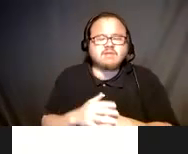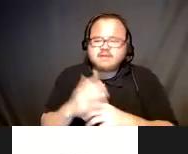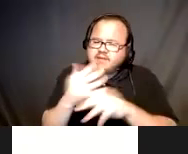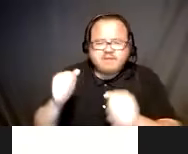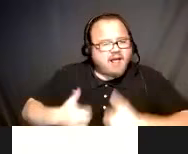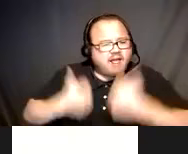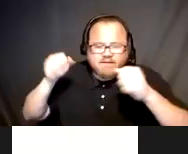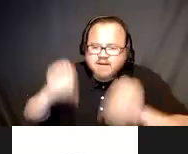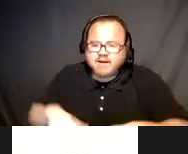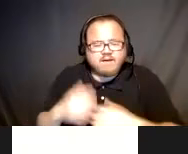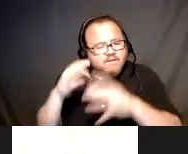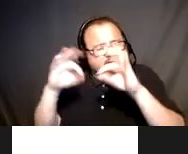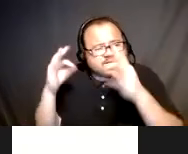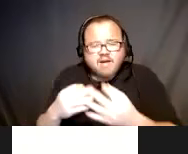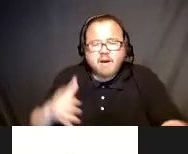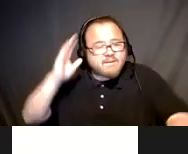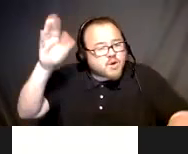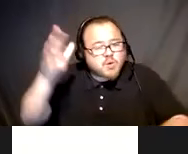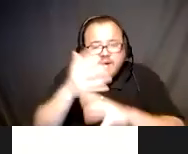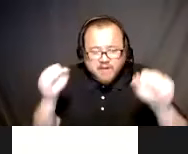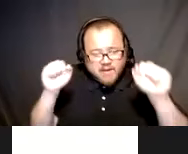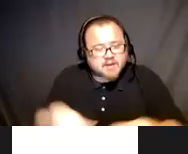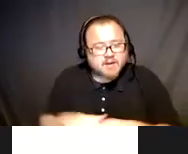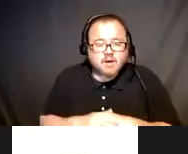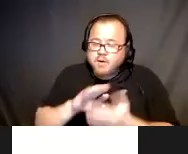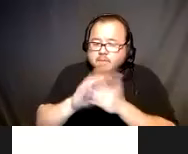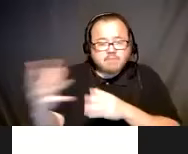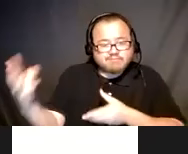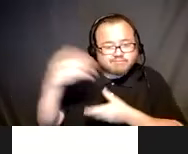It can save the future. To become a coalition member, email